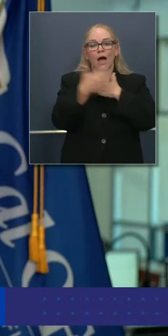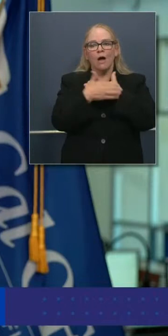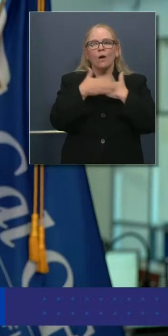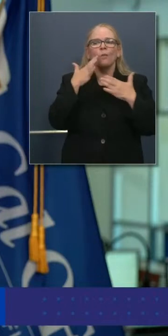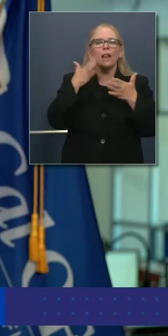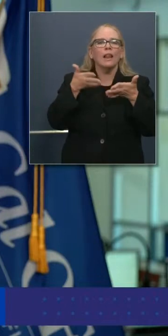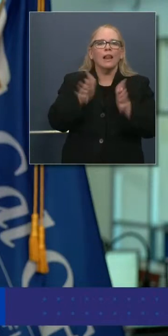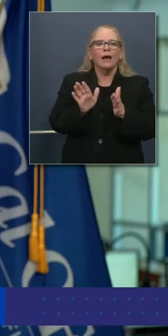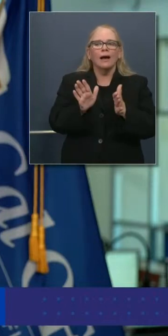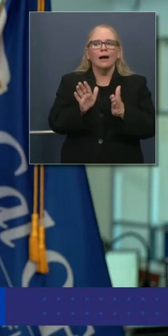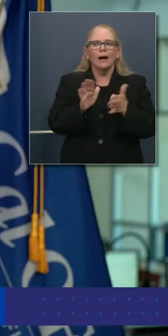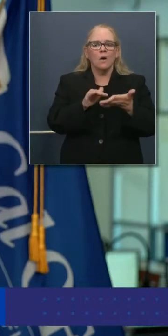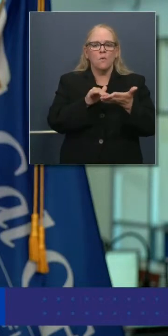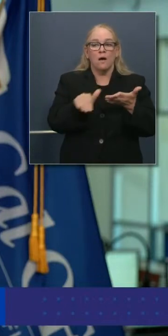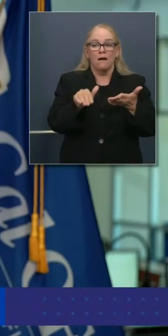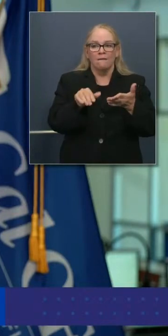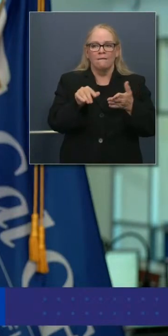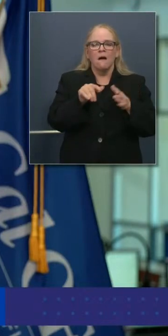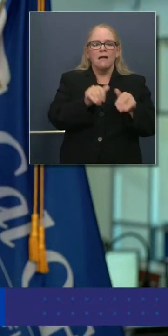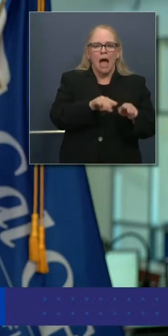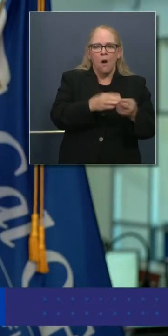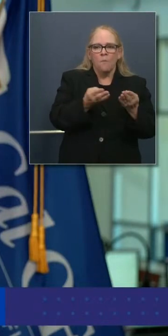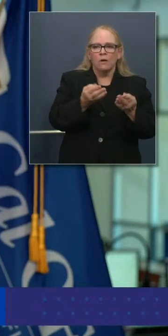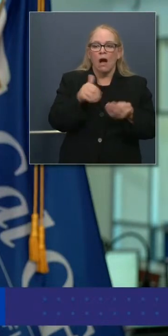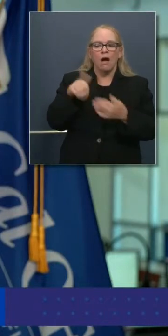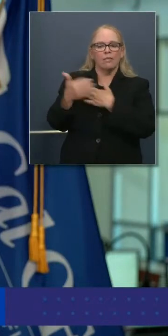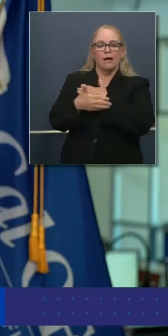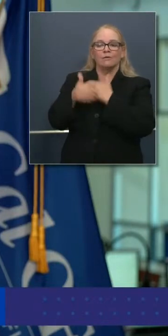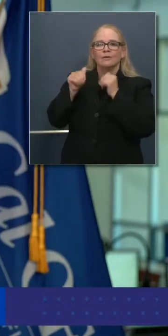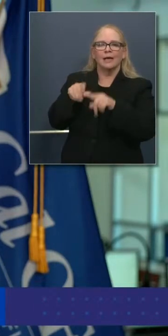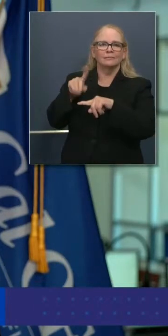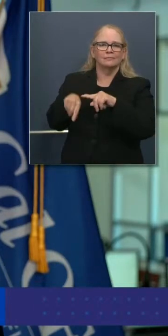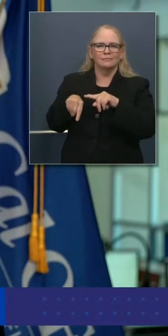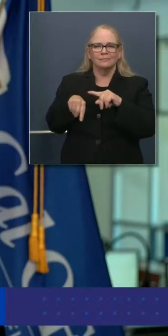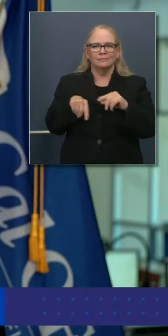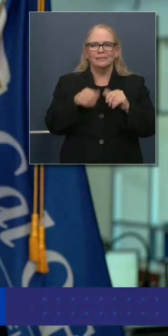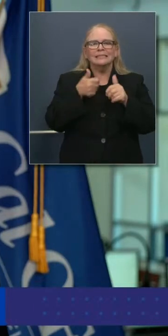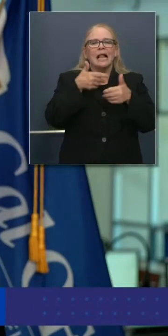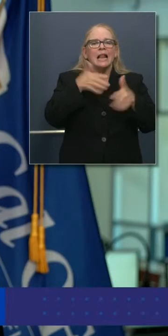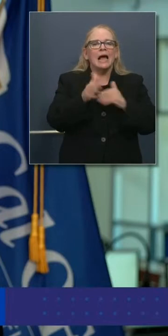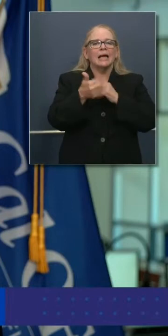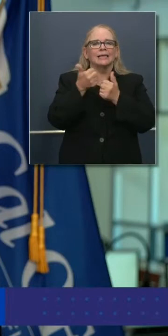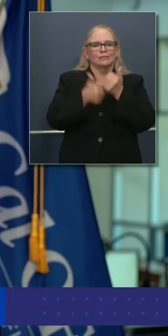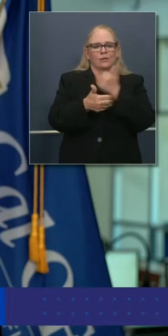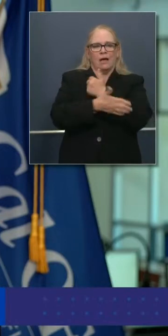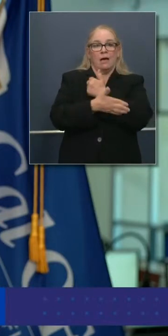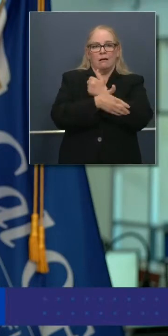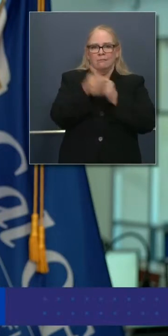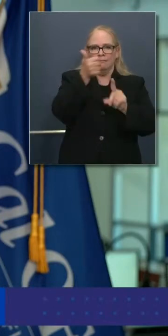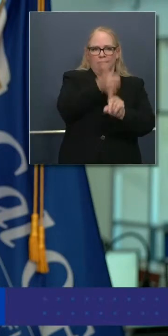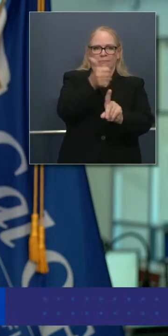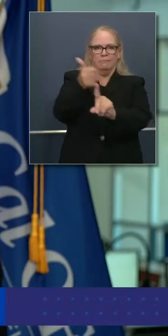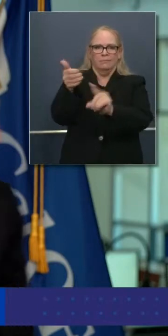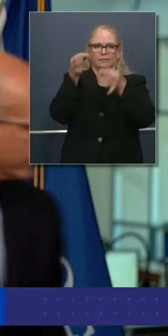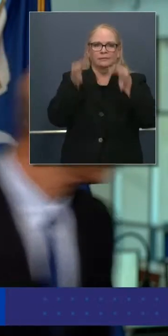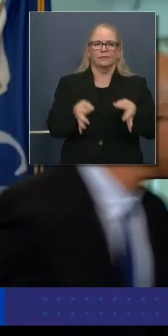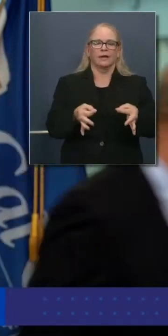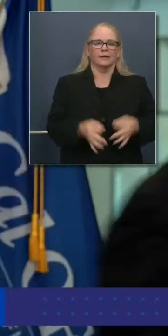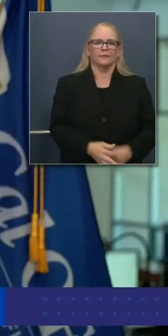is the right thing for the districts in those counties. Orange County, other counties, all included.